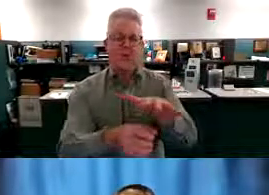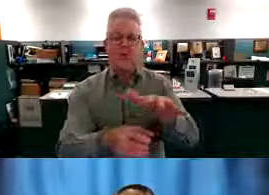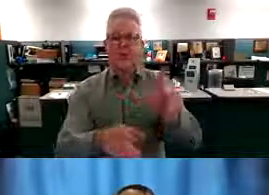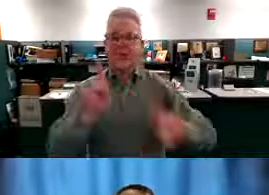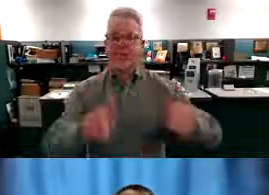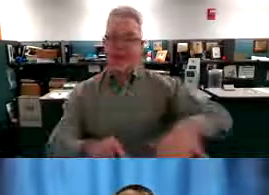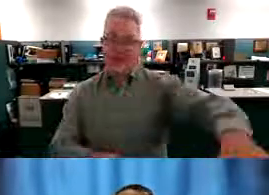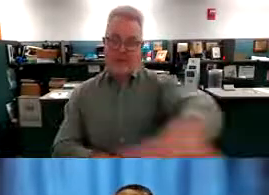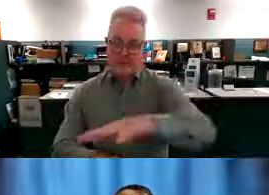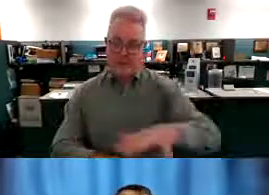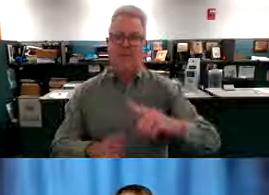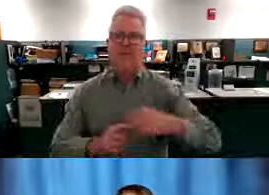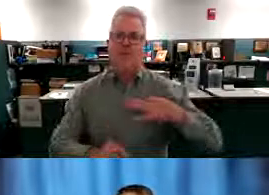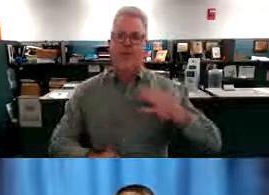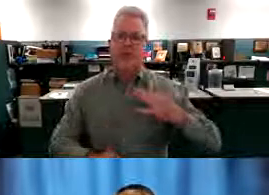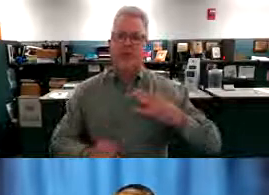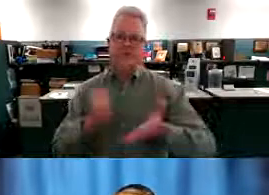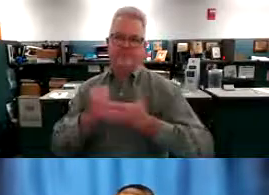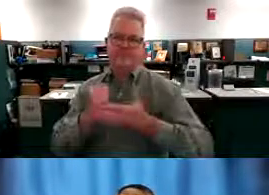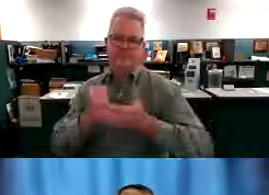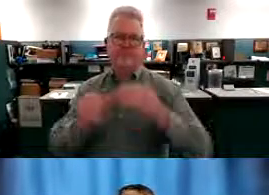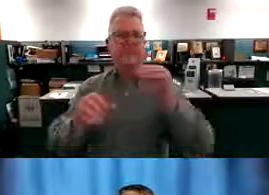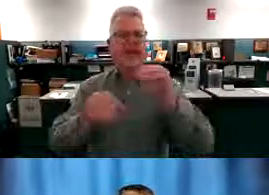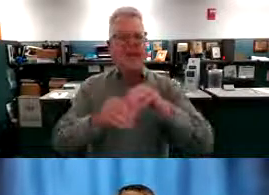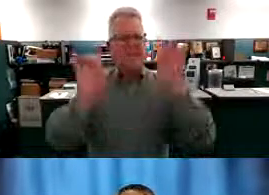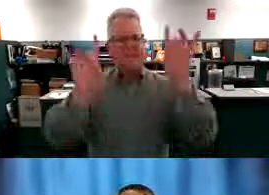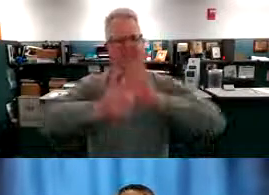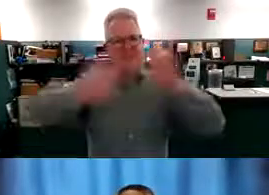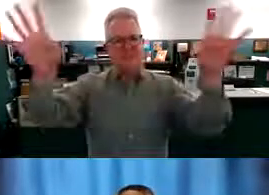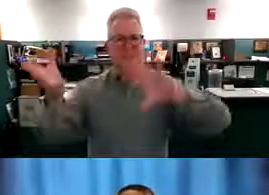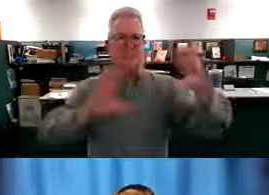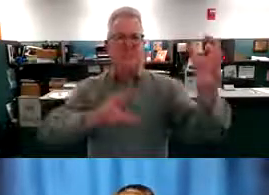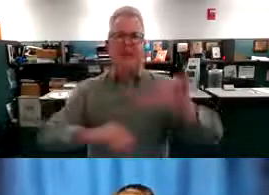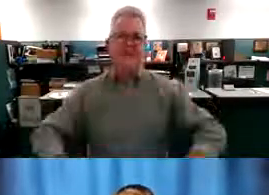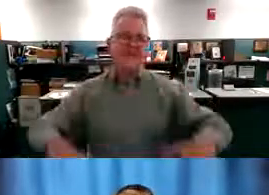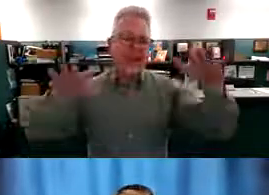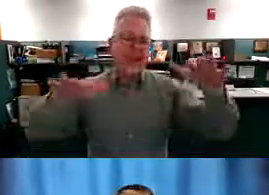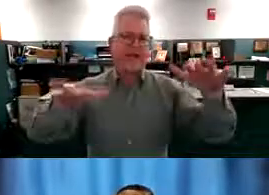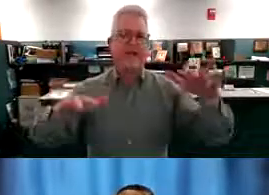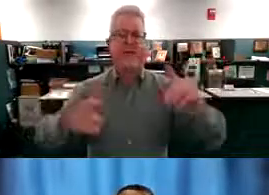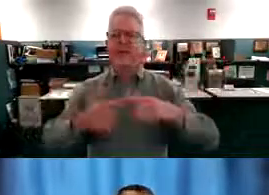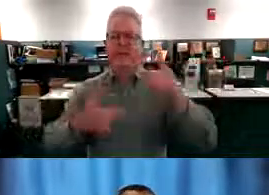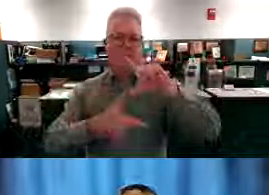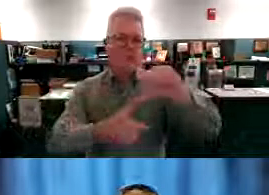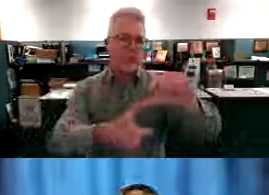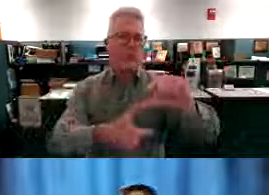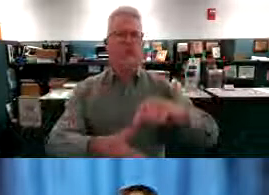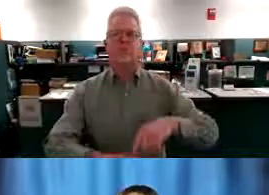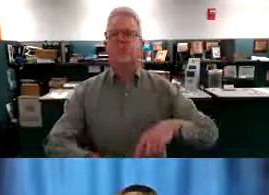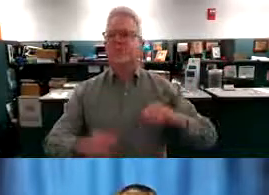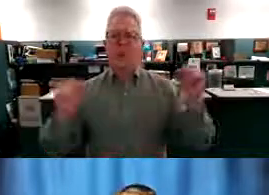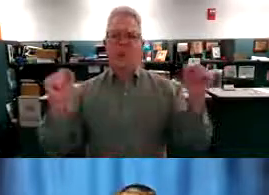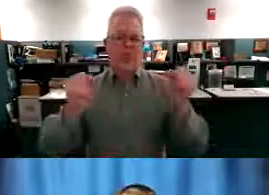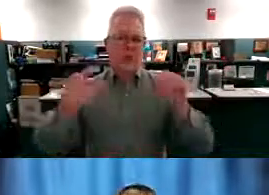they rely on local people to volunteer to assist in case of some drastic emergency, whether